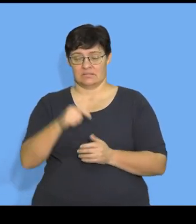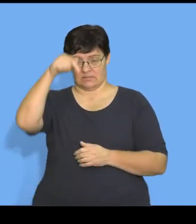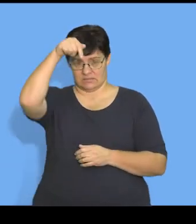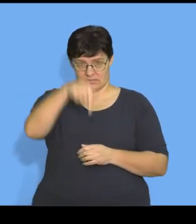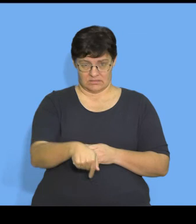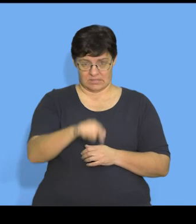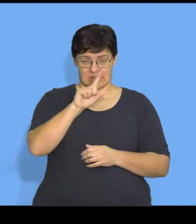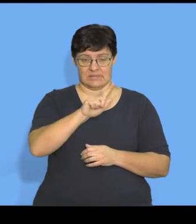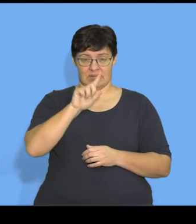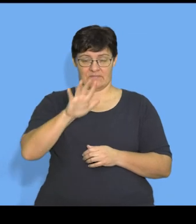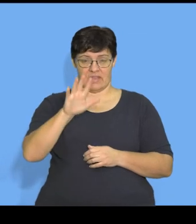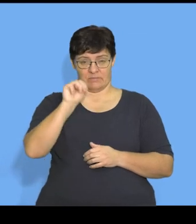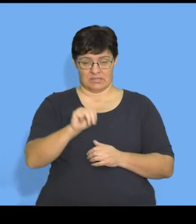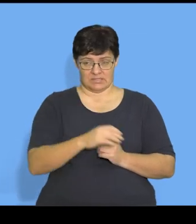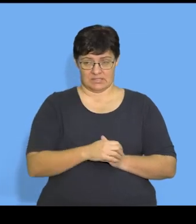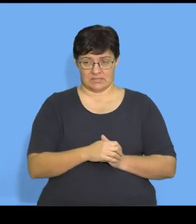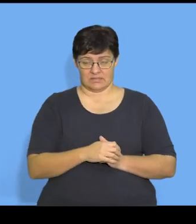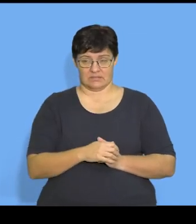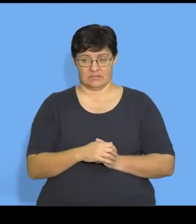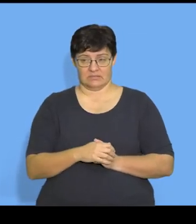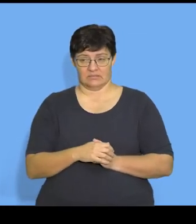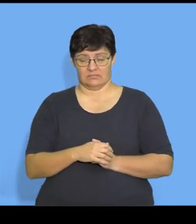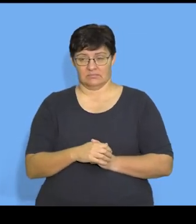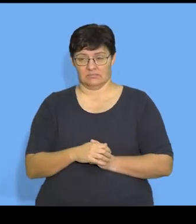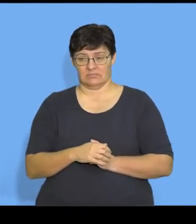75 meters south.